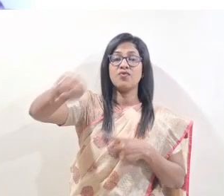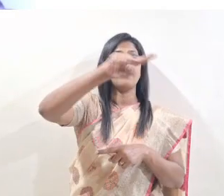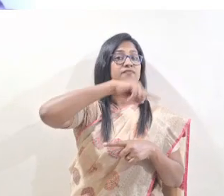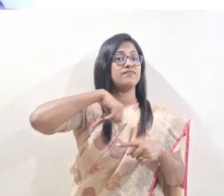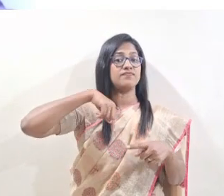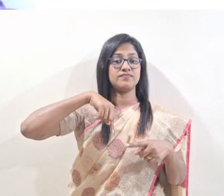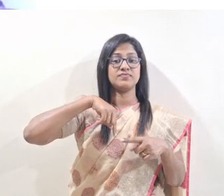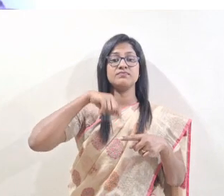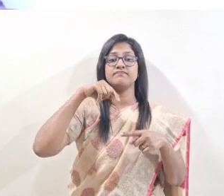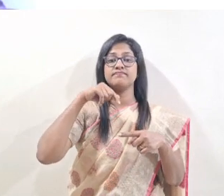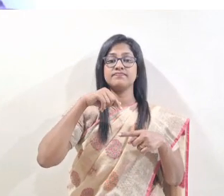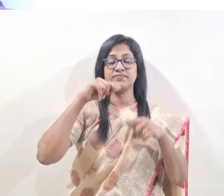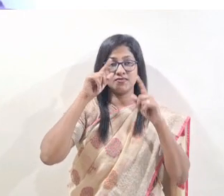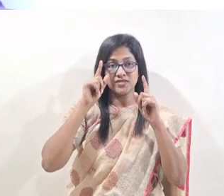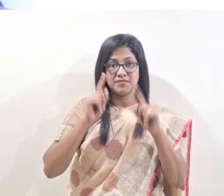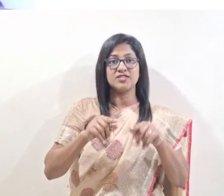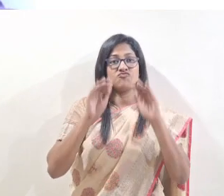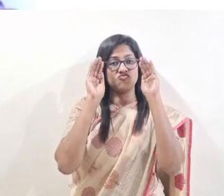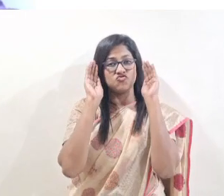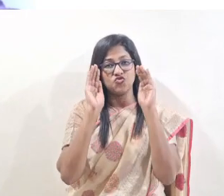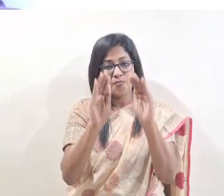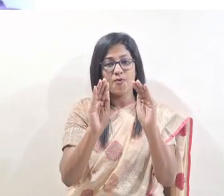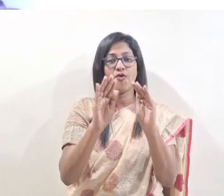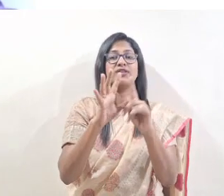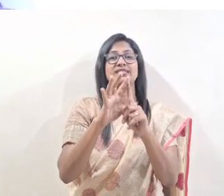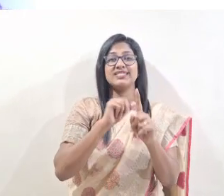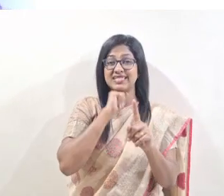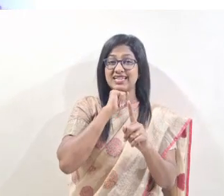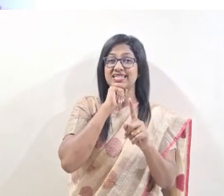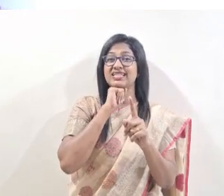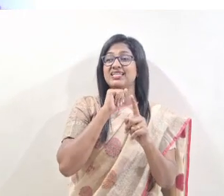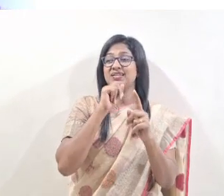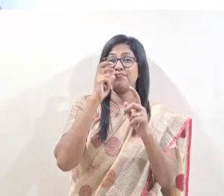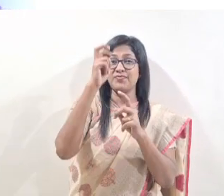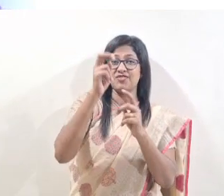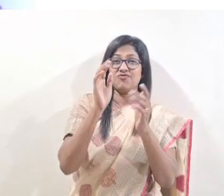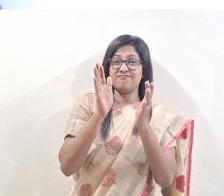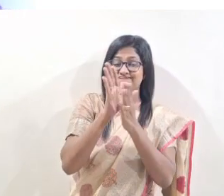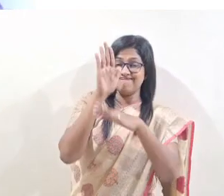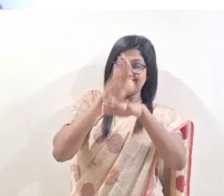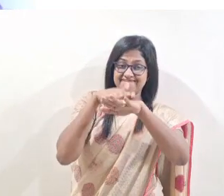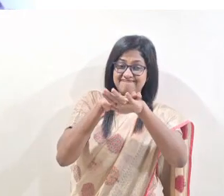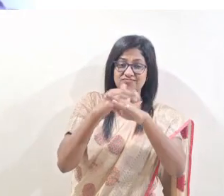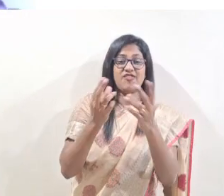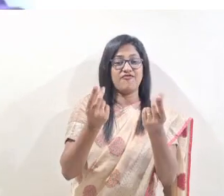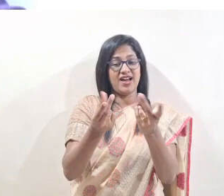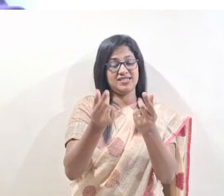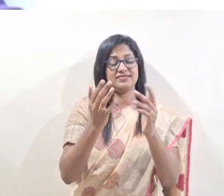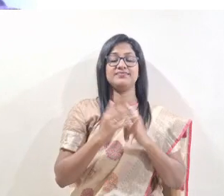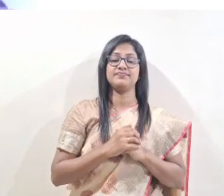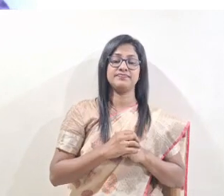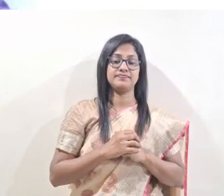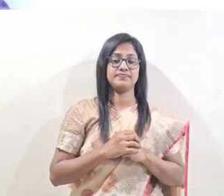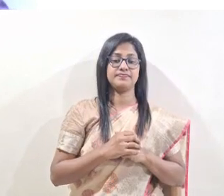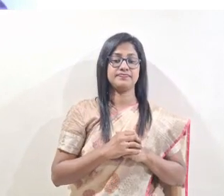should support or should cajole Delhi Metro to do all this a bit quicker.